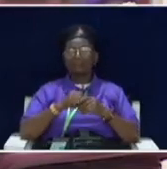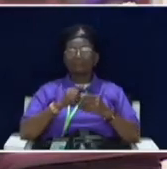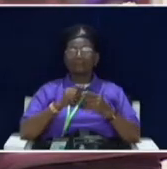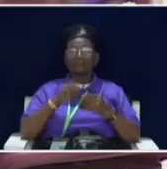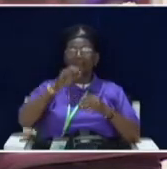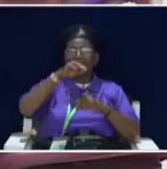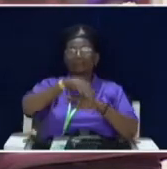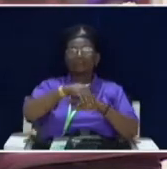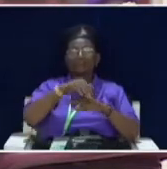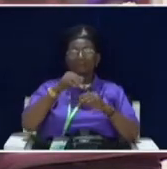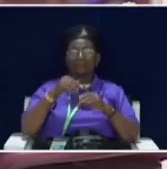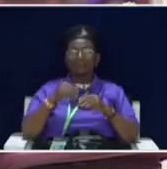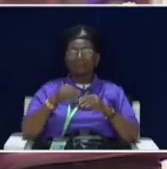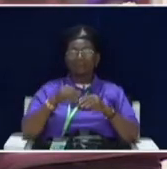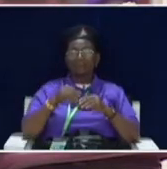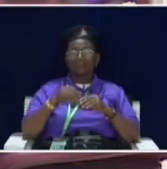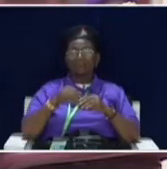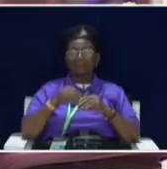Tonight, lale yi,